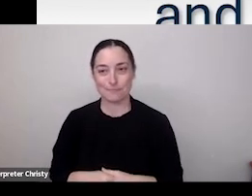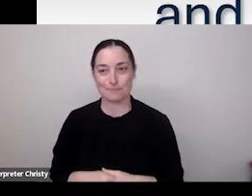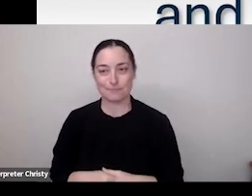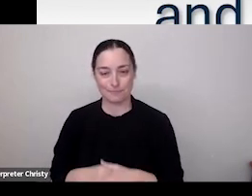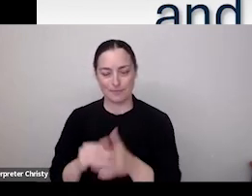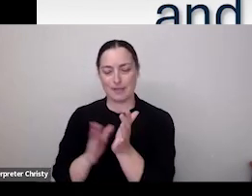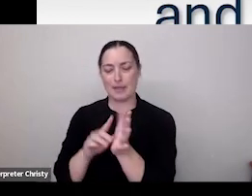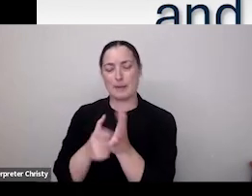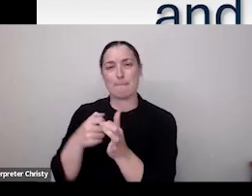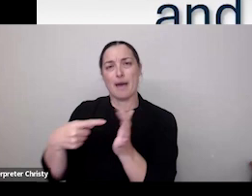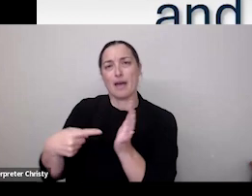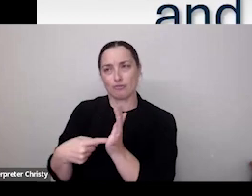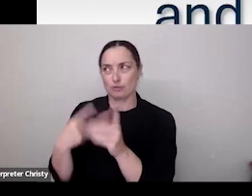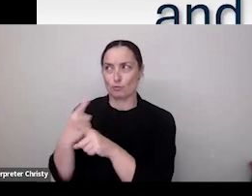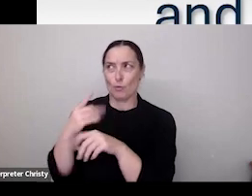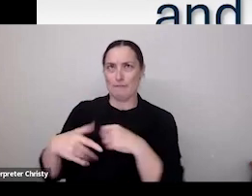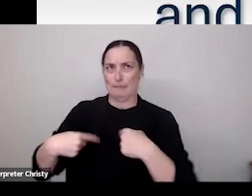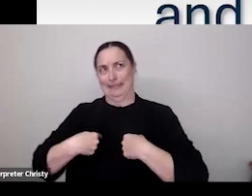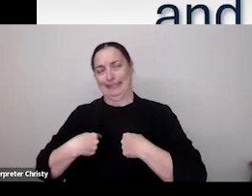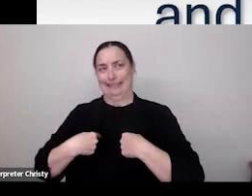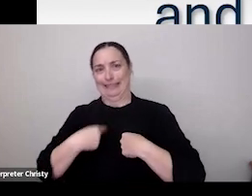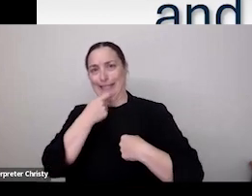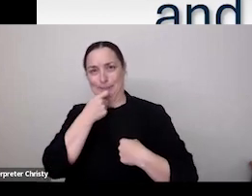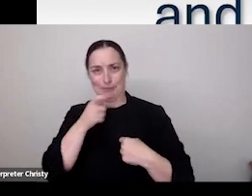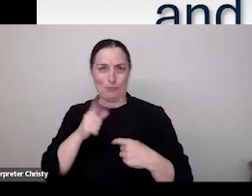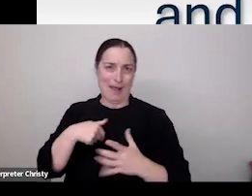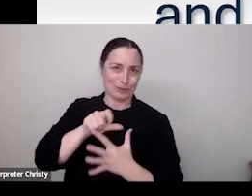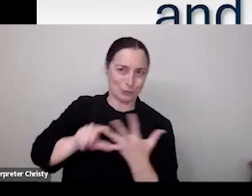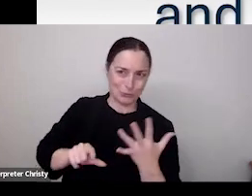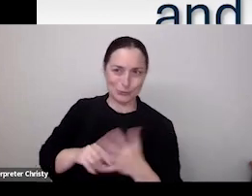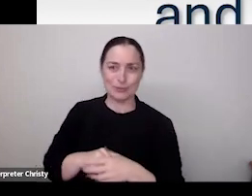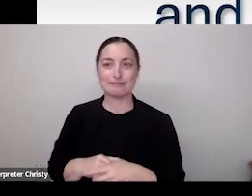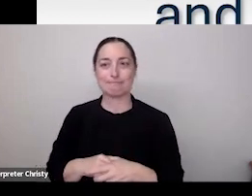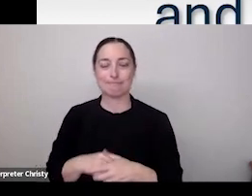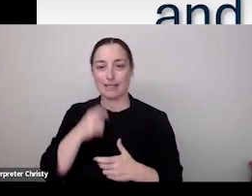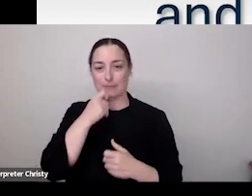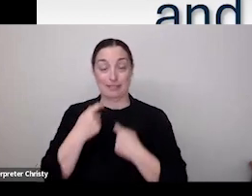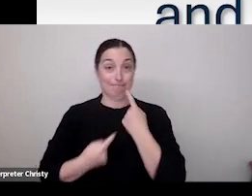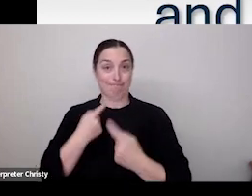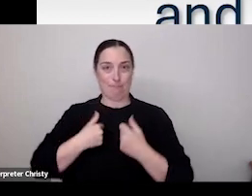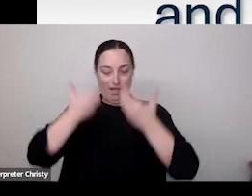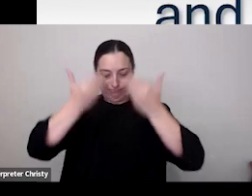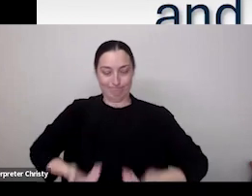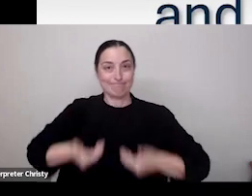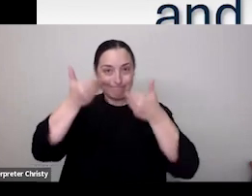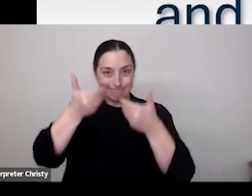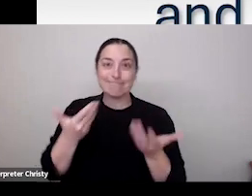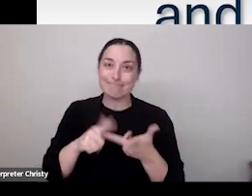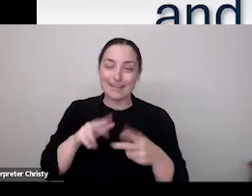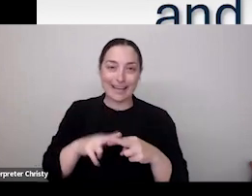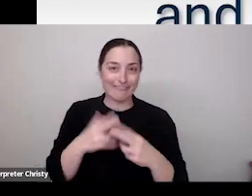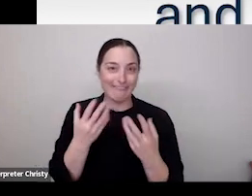Margaret's already described who I am and what I do, and I'll just describe a little bit about what I look like in case there are